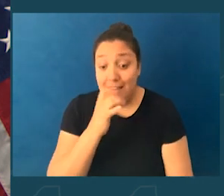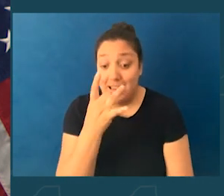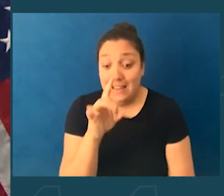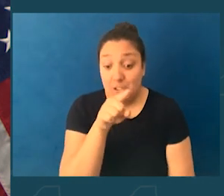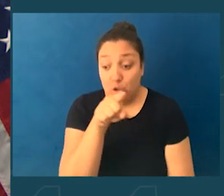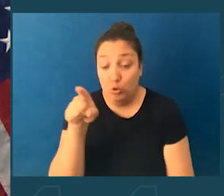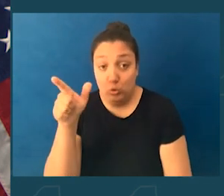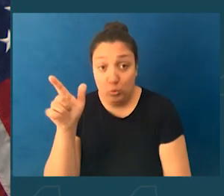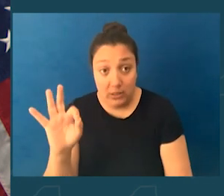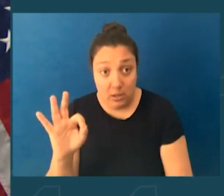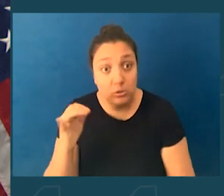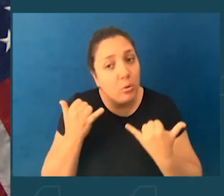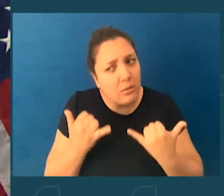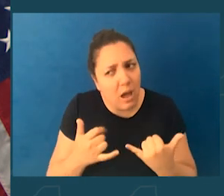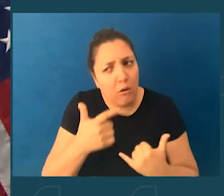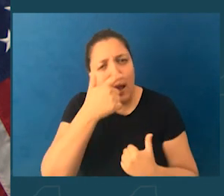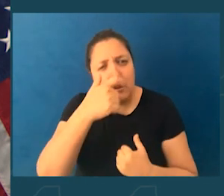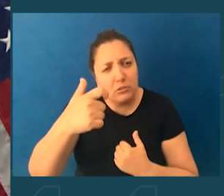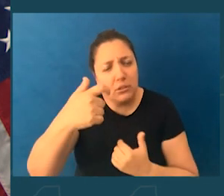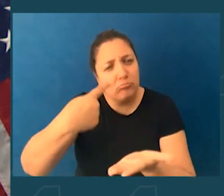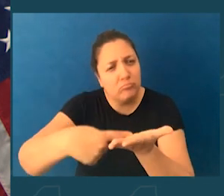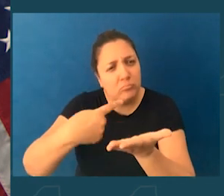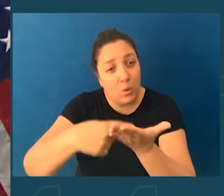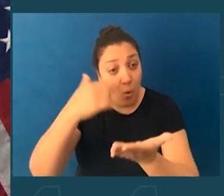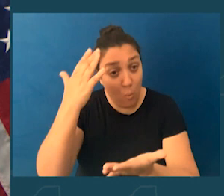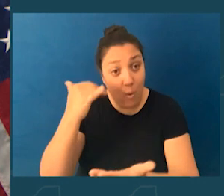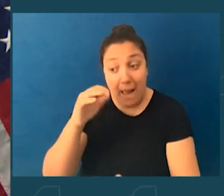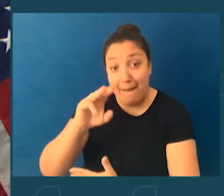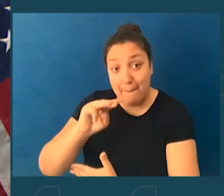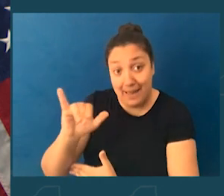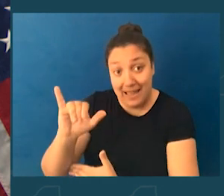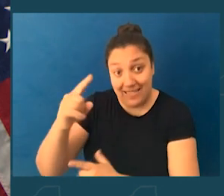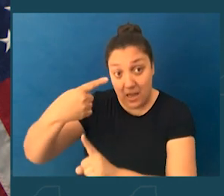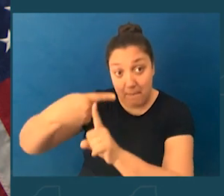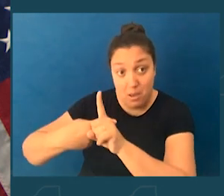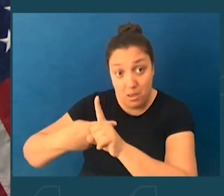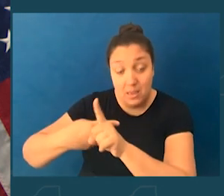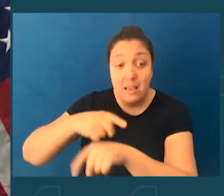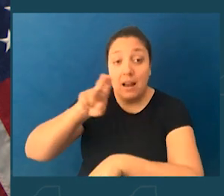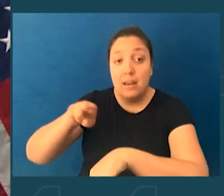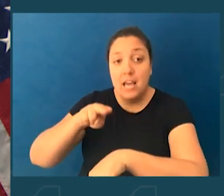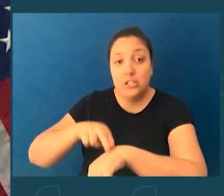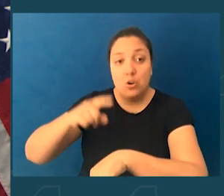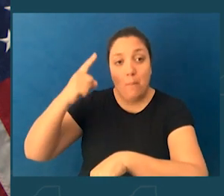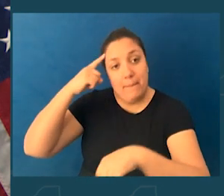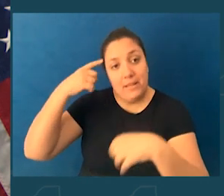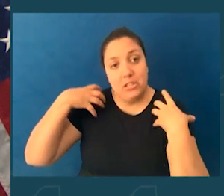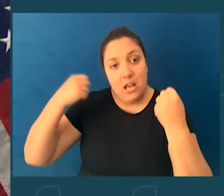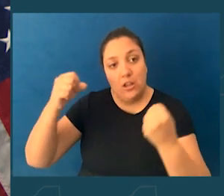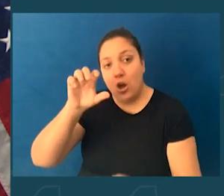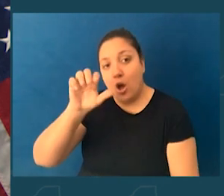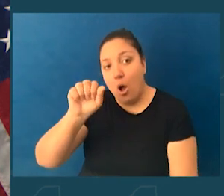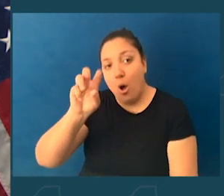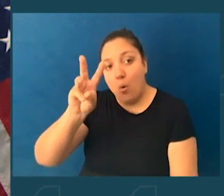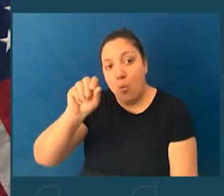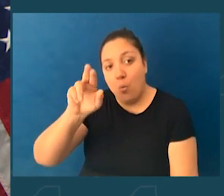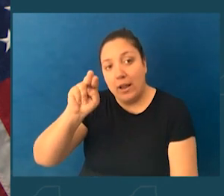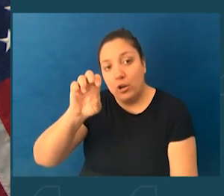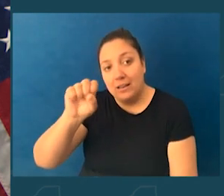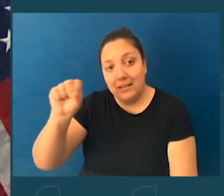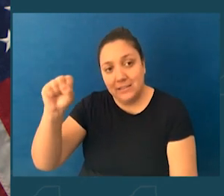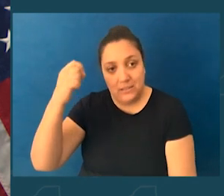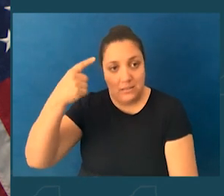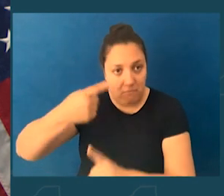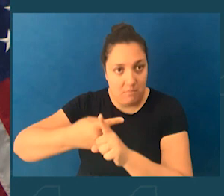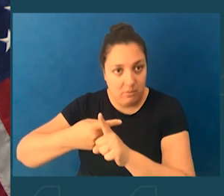have this conversation because May is National Mental Health Awareness Month. I think we're all aware of it. I think in past years it was just, you